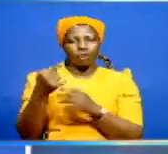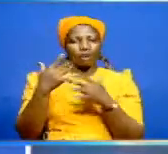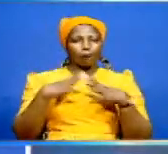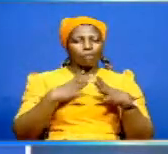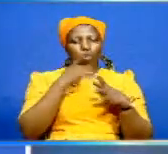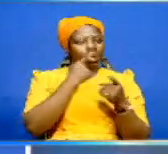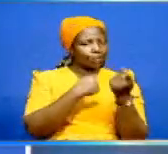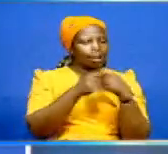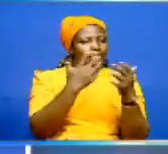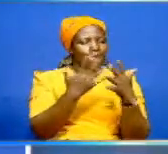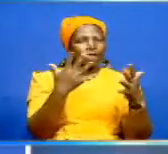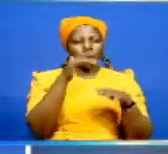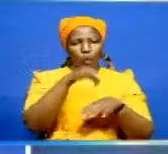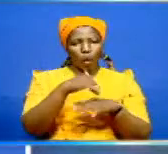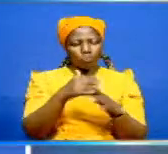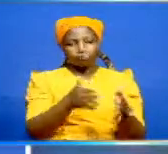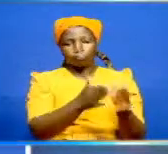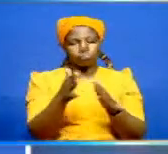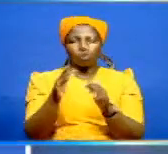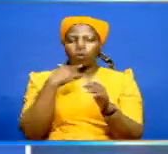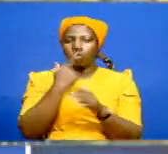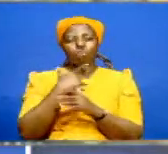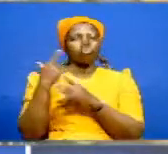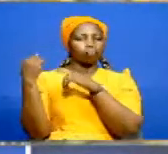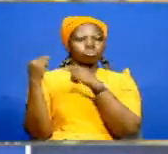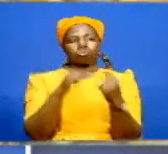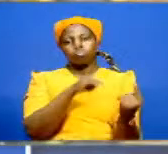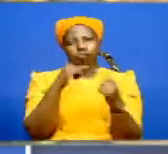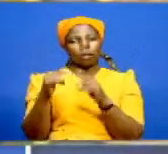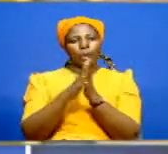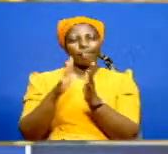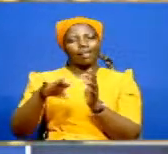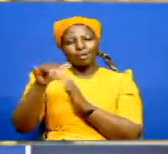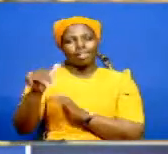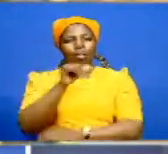been having run-ins with city authorities.